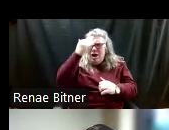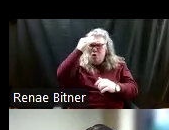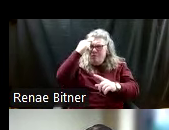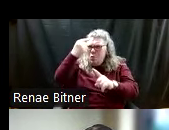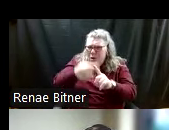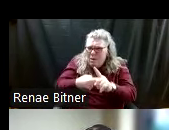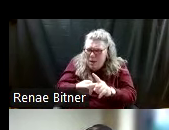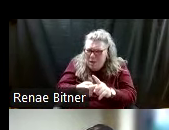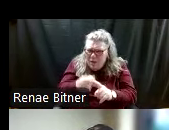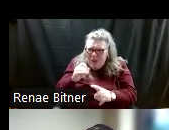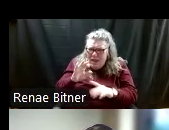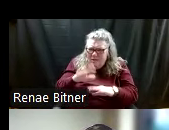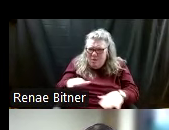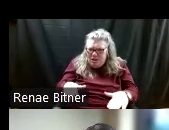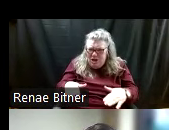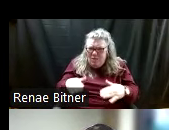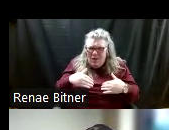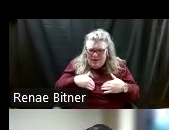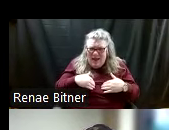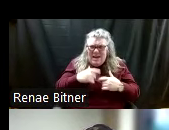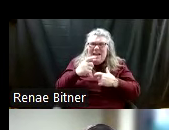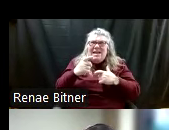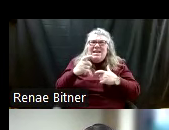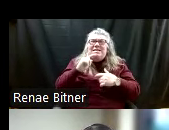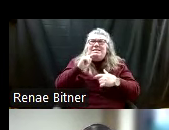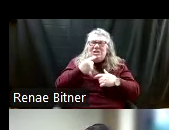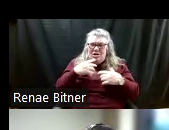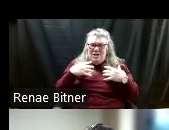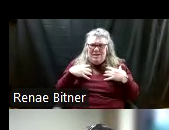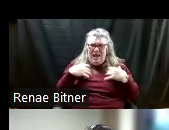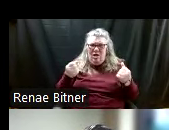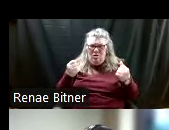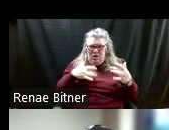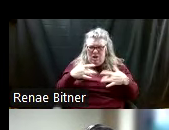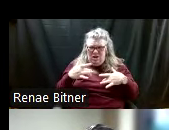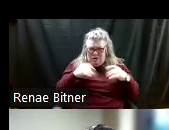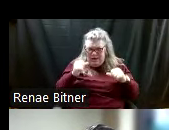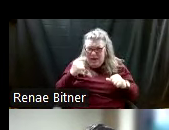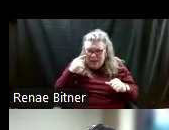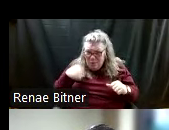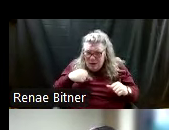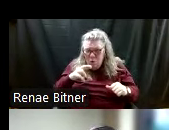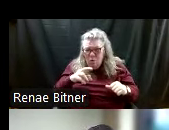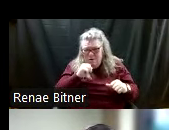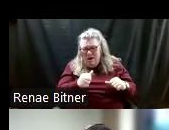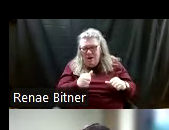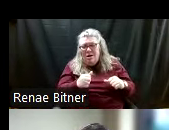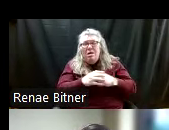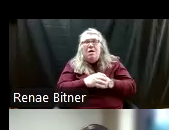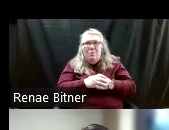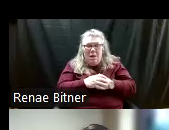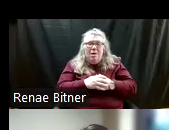month if my child that has had all these huge health issues can hear me or not? Um, well, we went